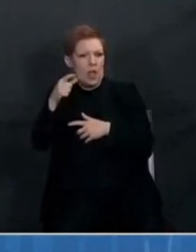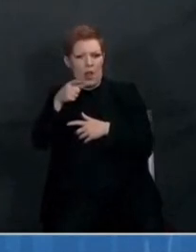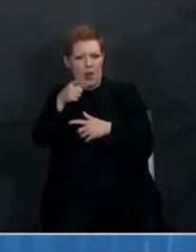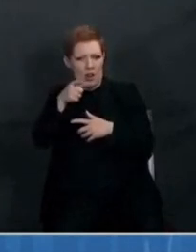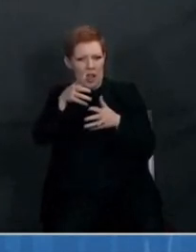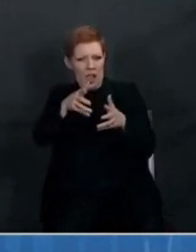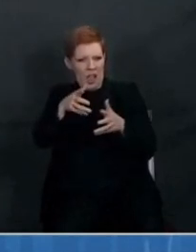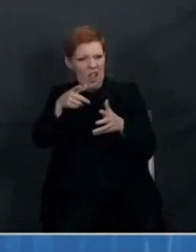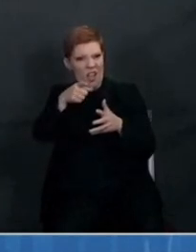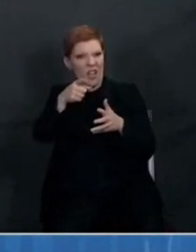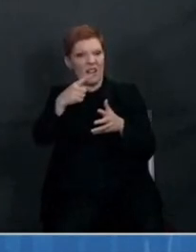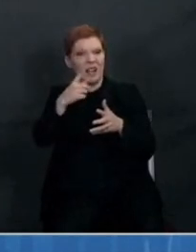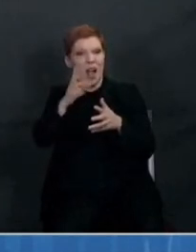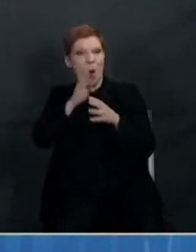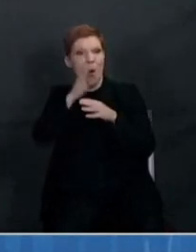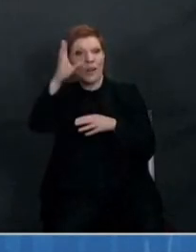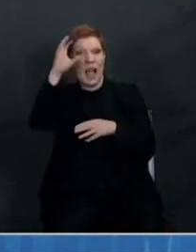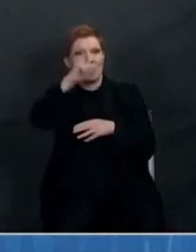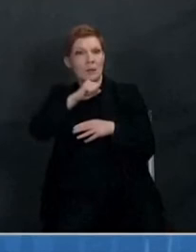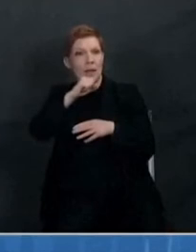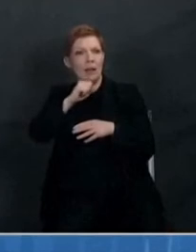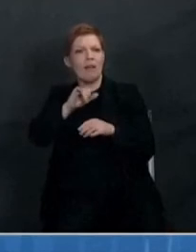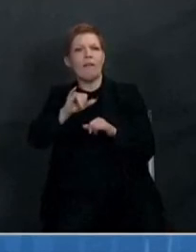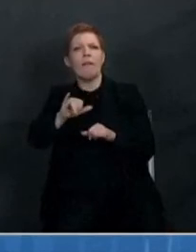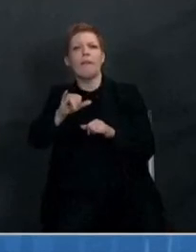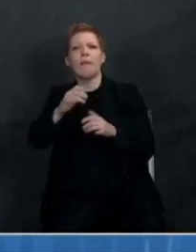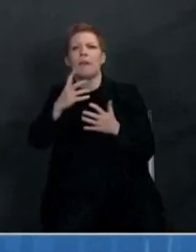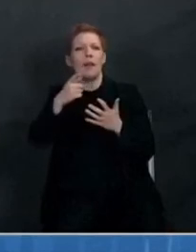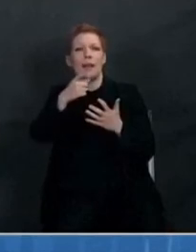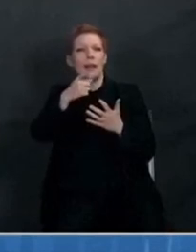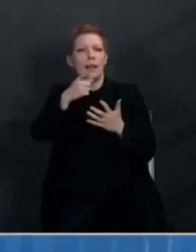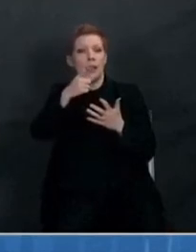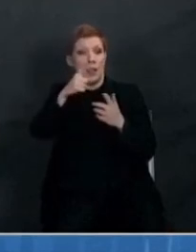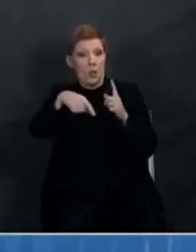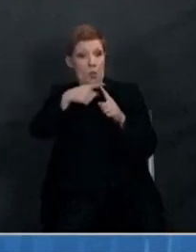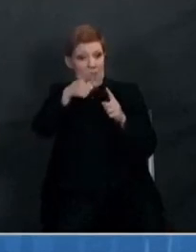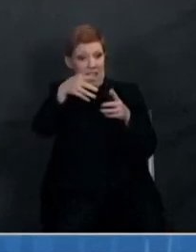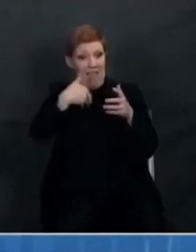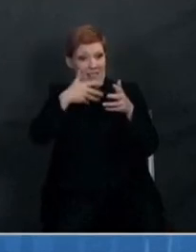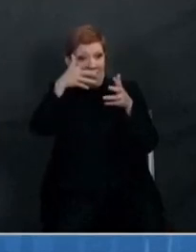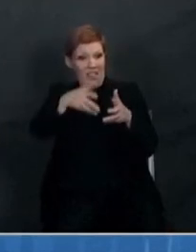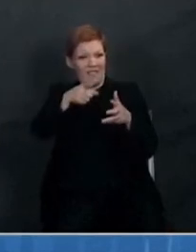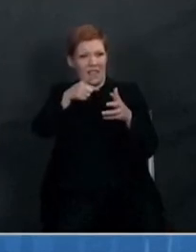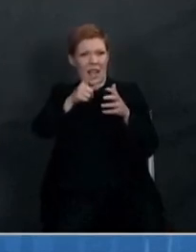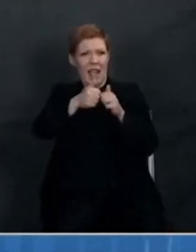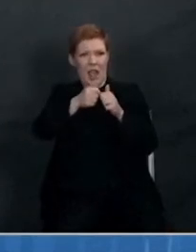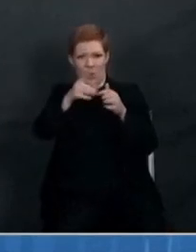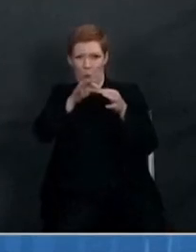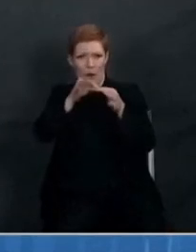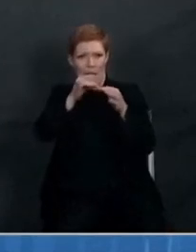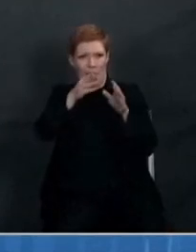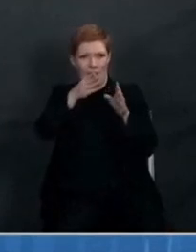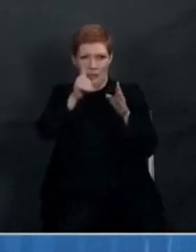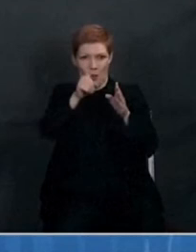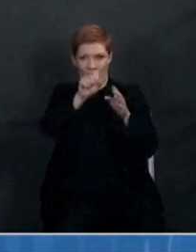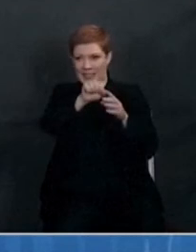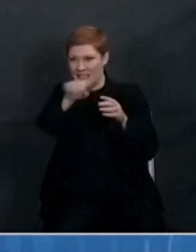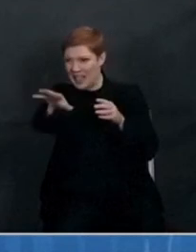distributors to make sure that those excess doses quickly get to the places that they're needed when they exist. Next question.